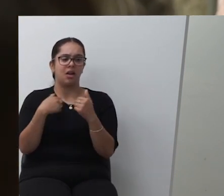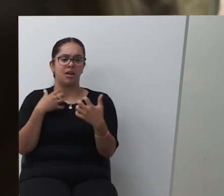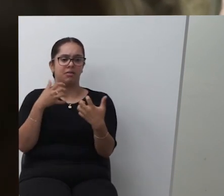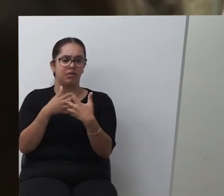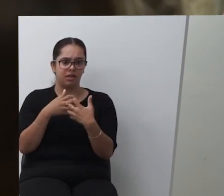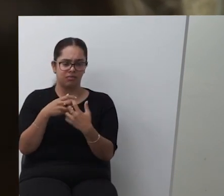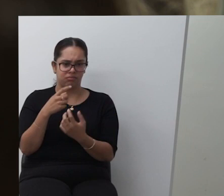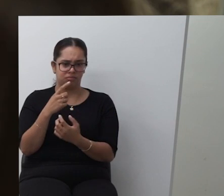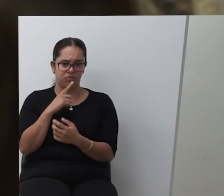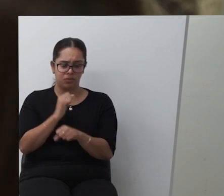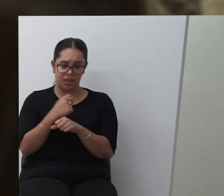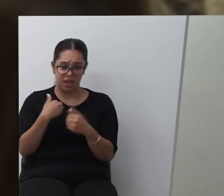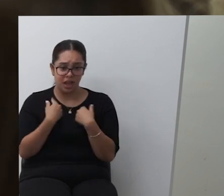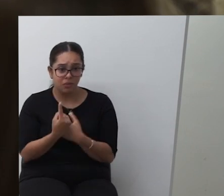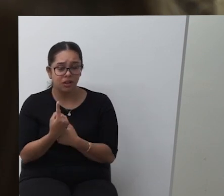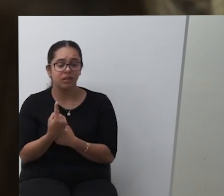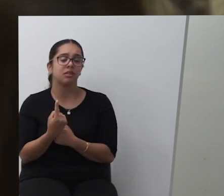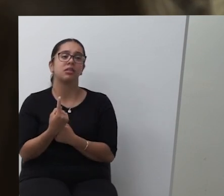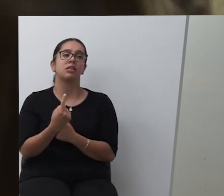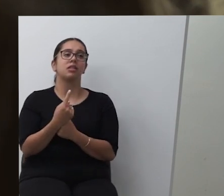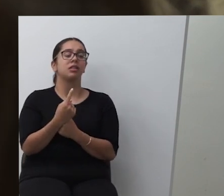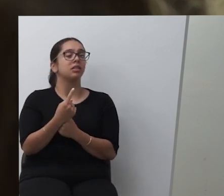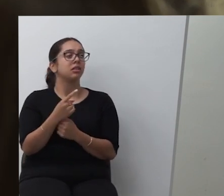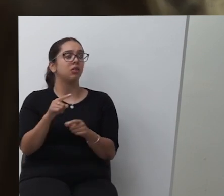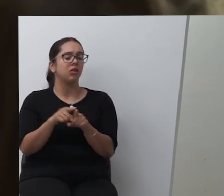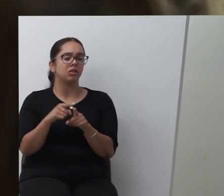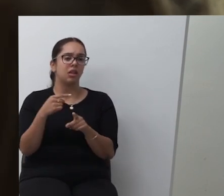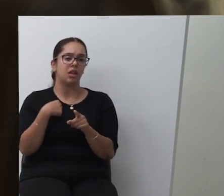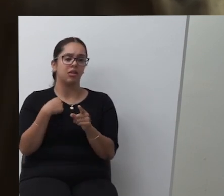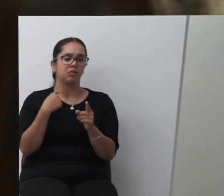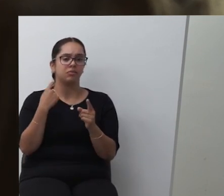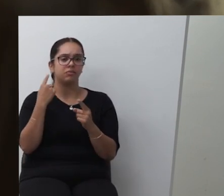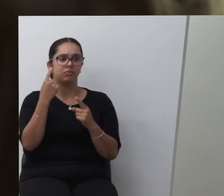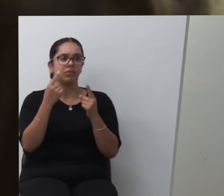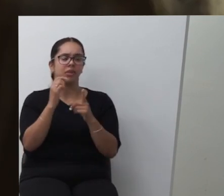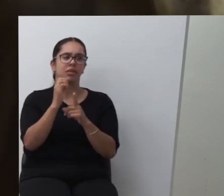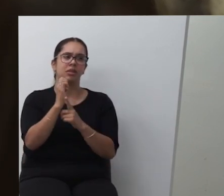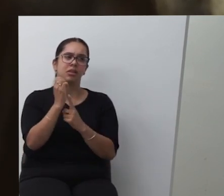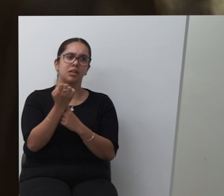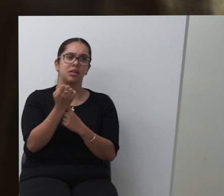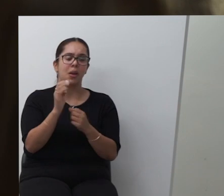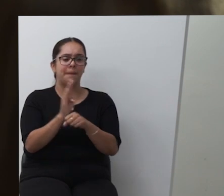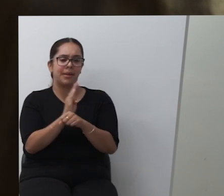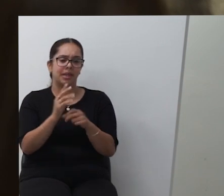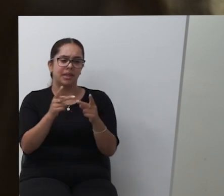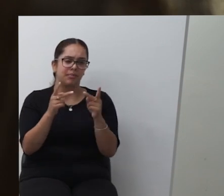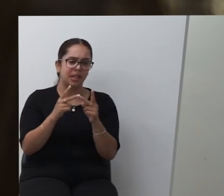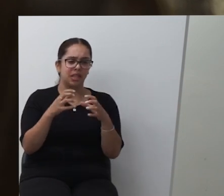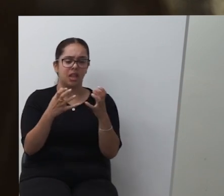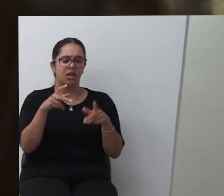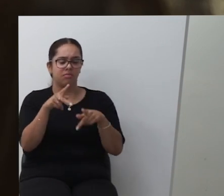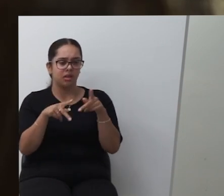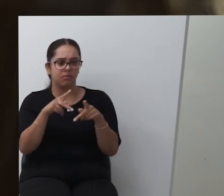have an ecosystem? Yeah. And I think I was also sort of rendering an ecosystem as like a very busy place with lots of people, and I